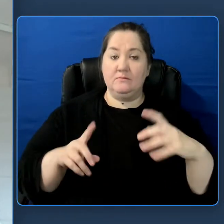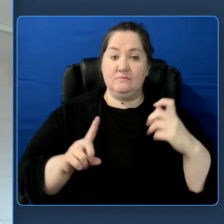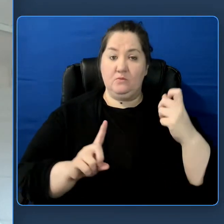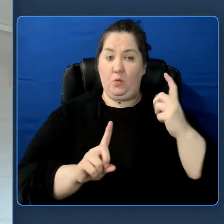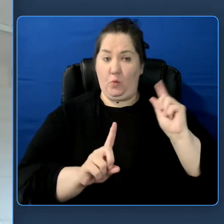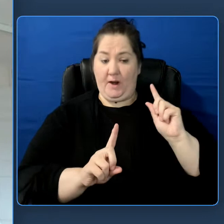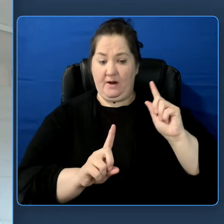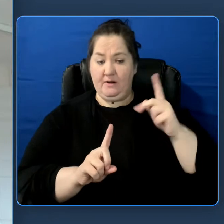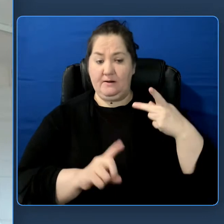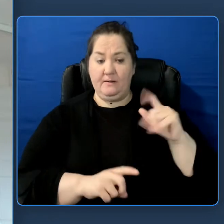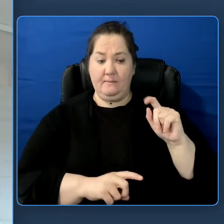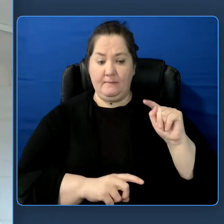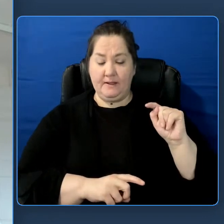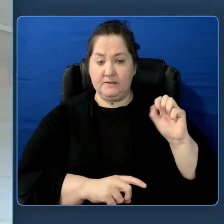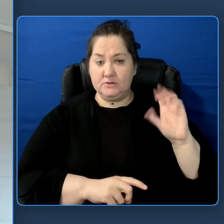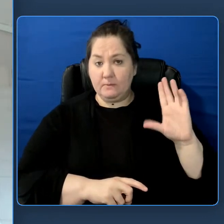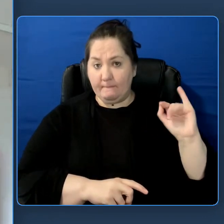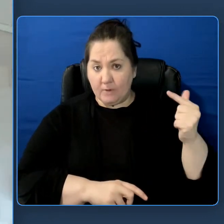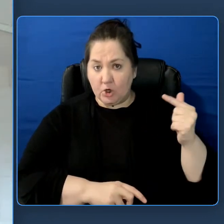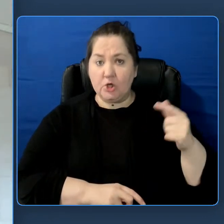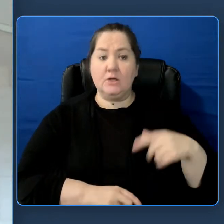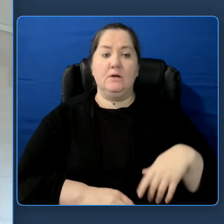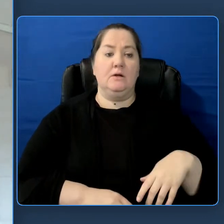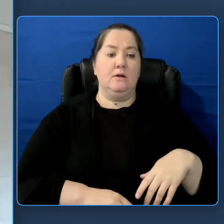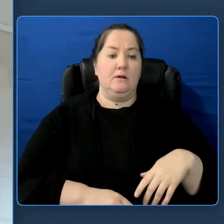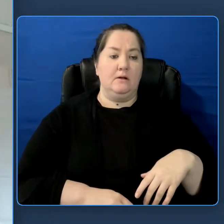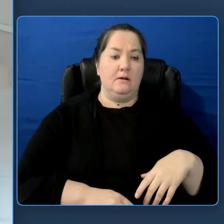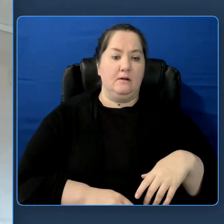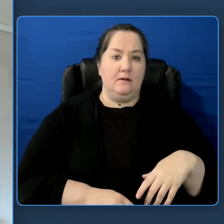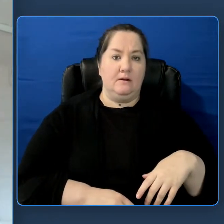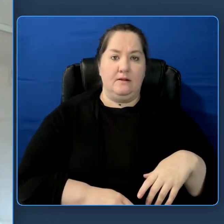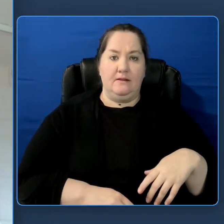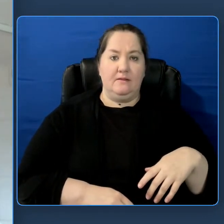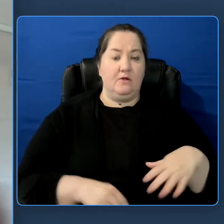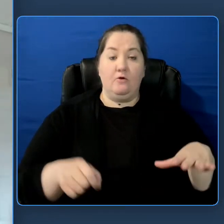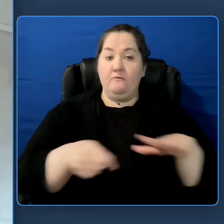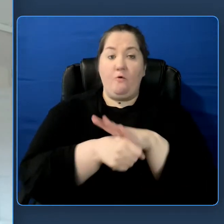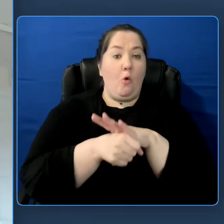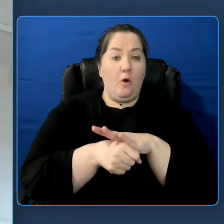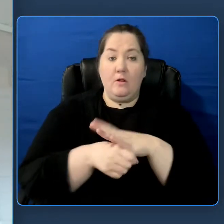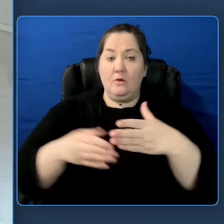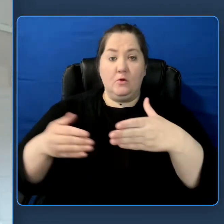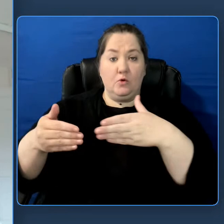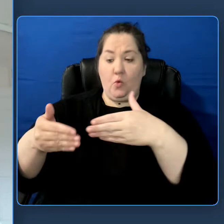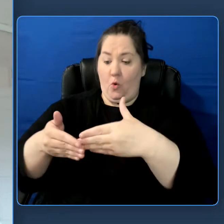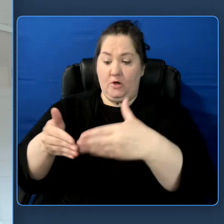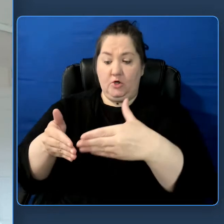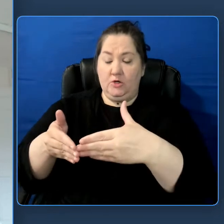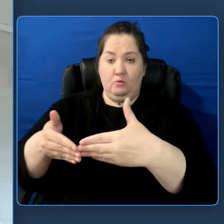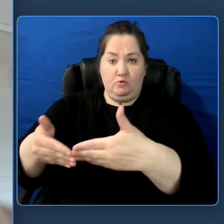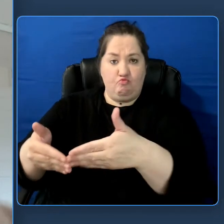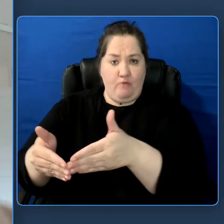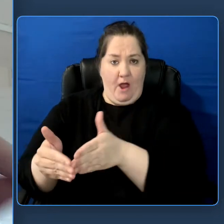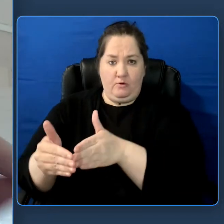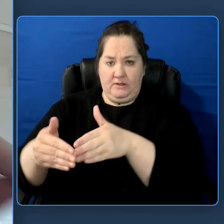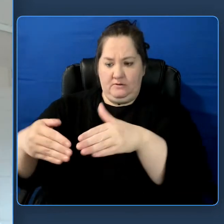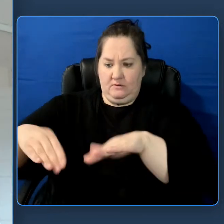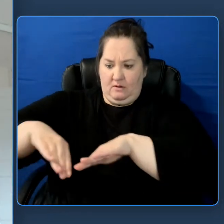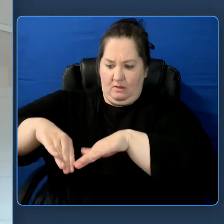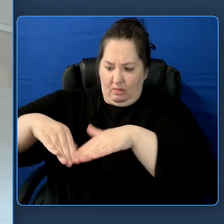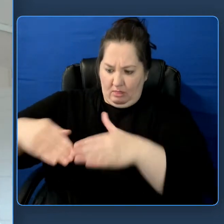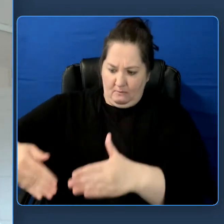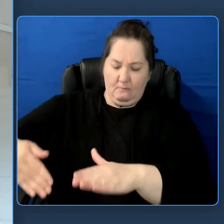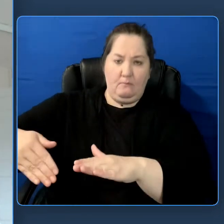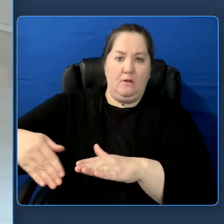Pittsburgh, and they went around the entire corner. So it was rounded around the